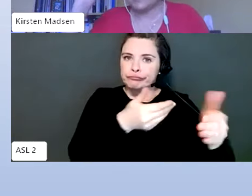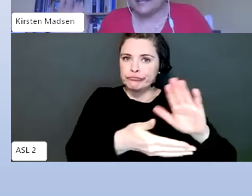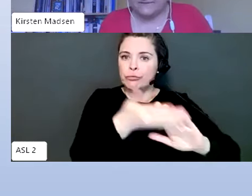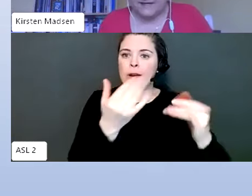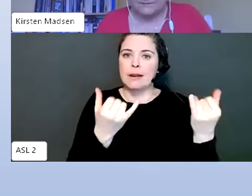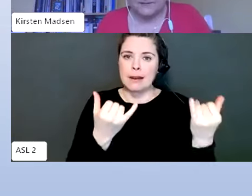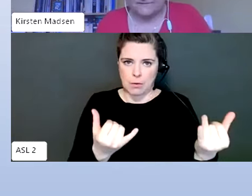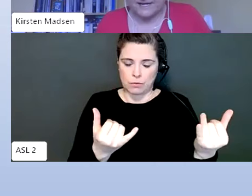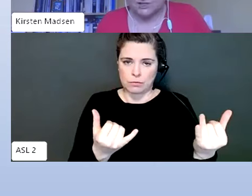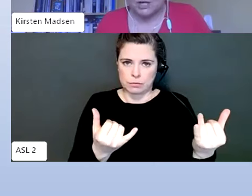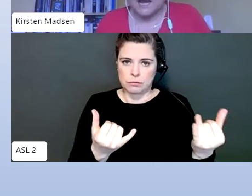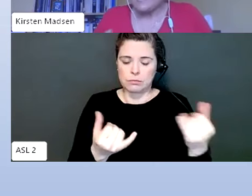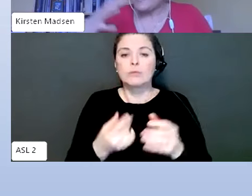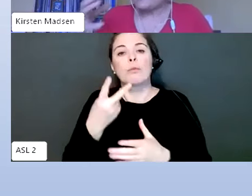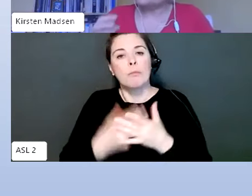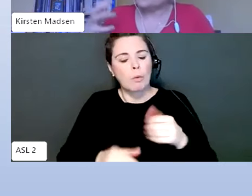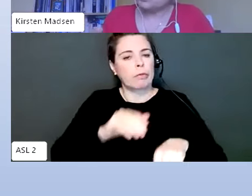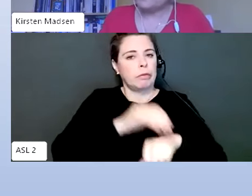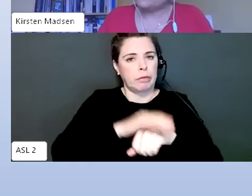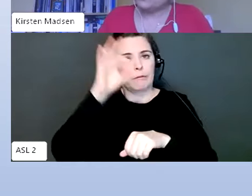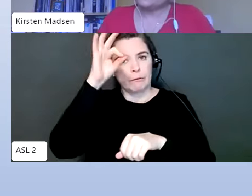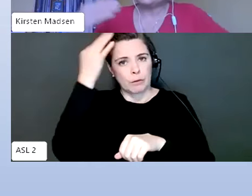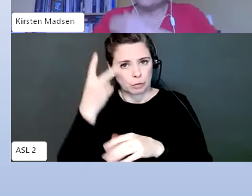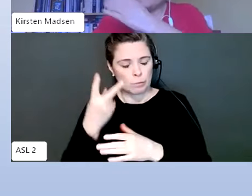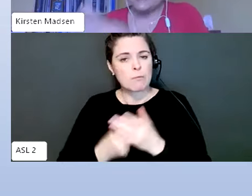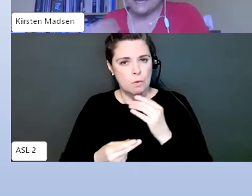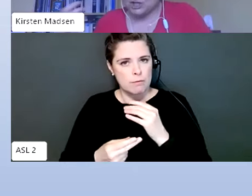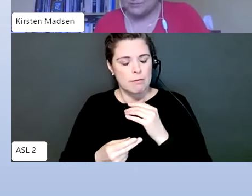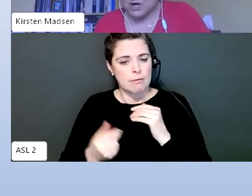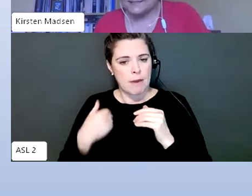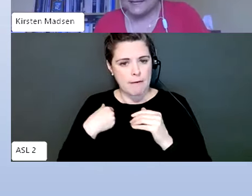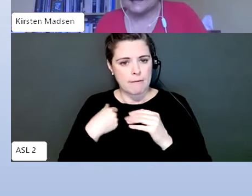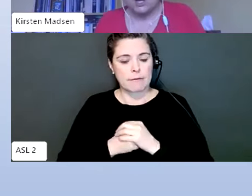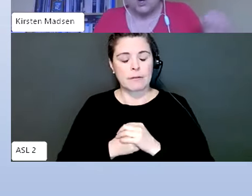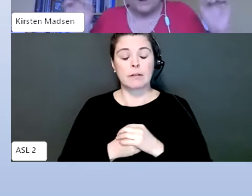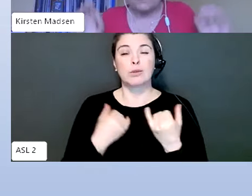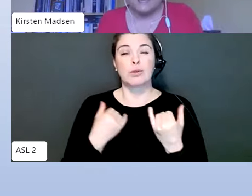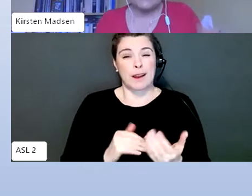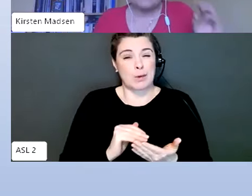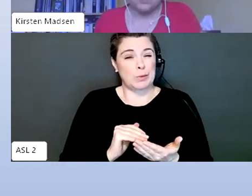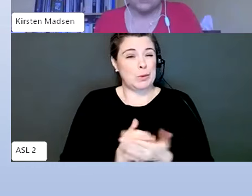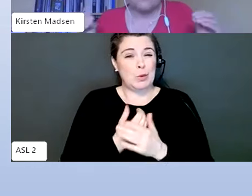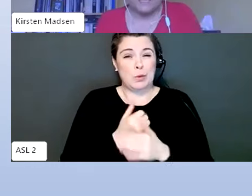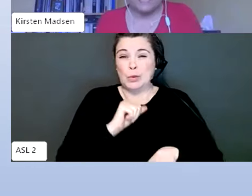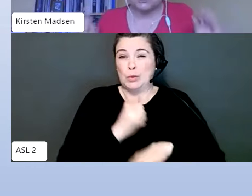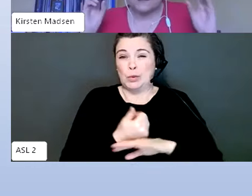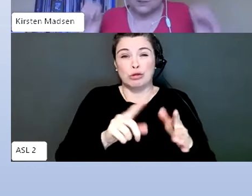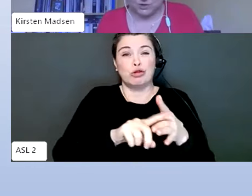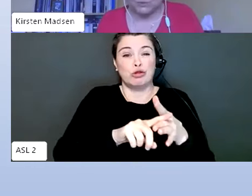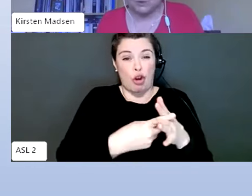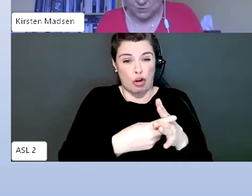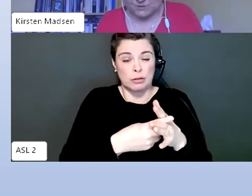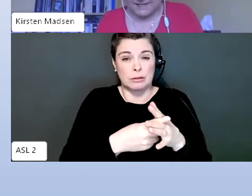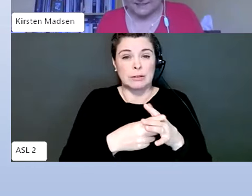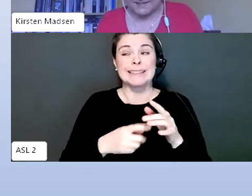and it's available in French. As we're working through this implementation process, we're making modifications to